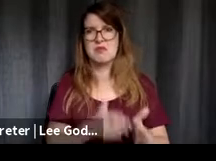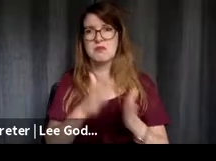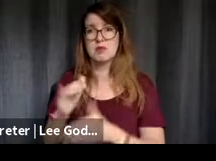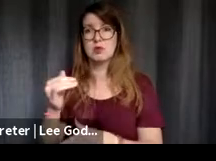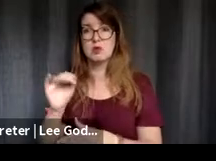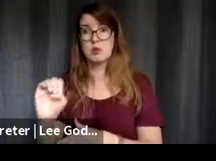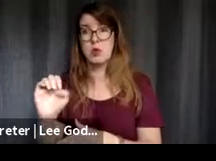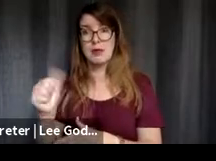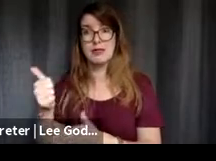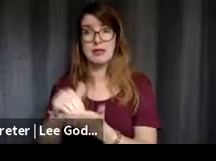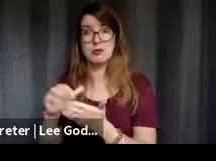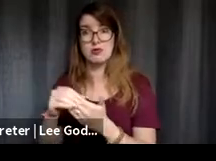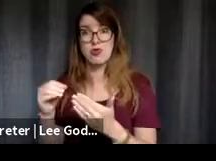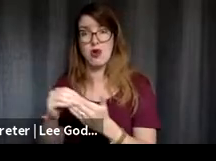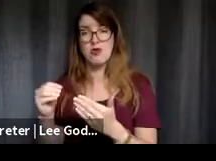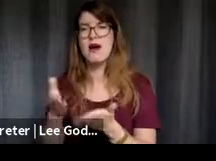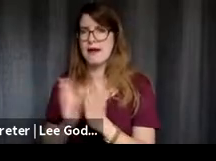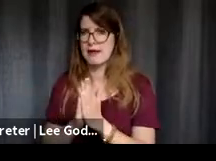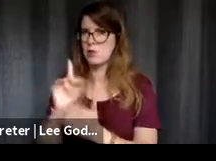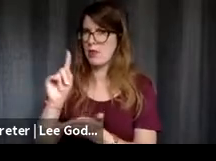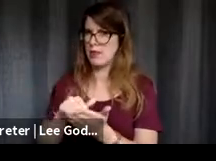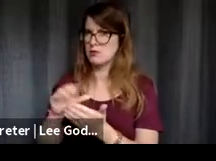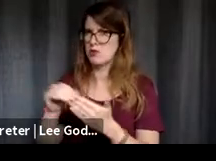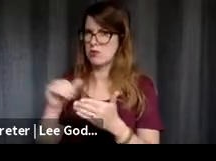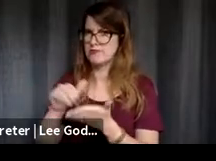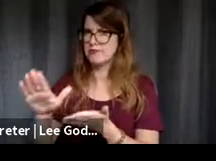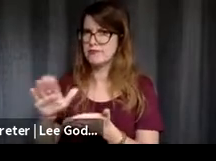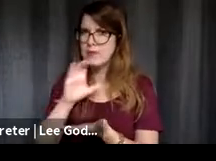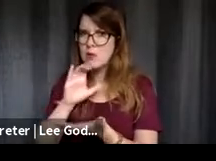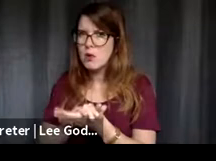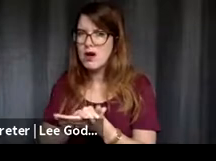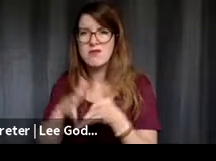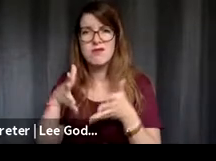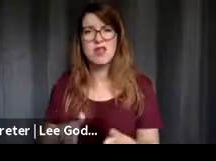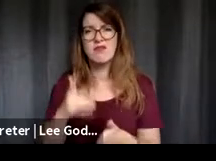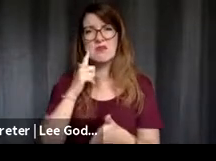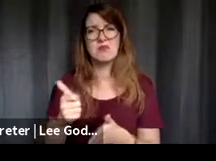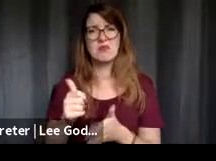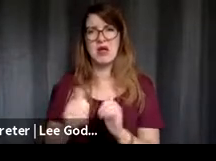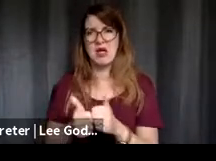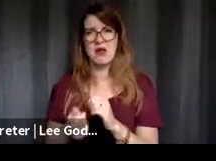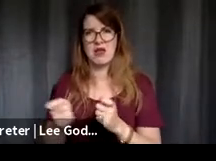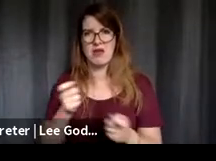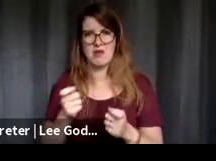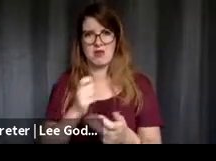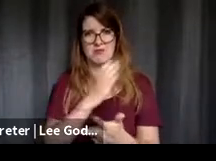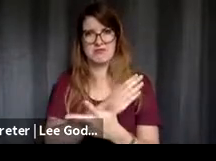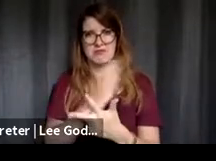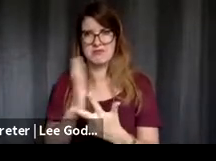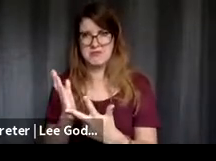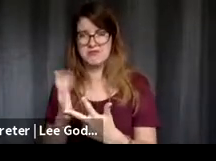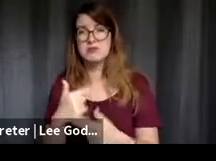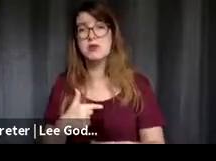to run and ask him to send $1,000 a month to my wife. And then he can do whatever he wants with the $9,000. So I'm